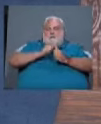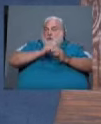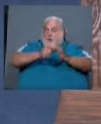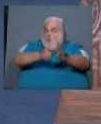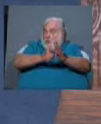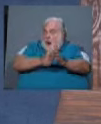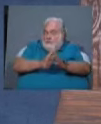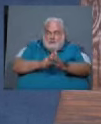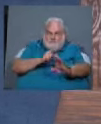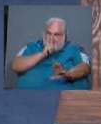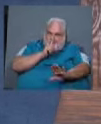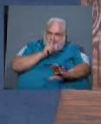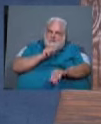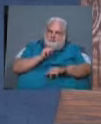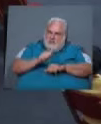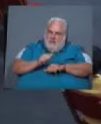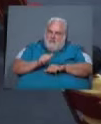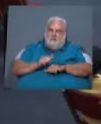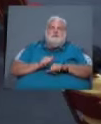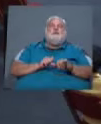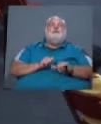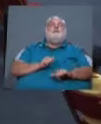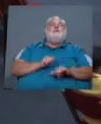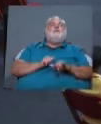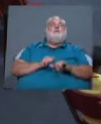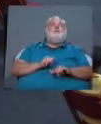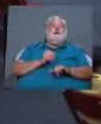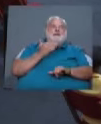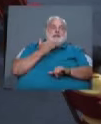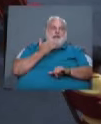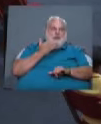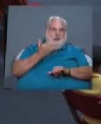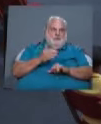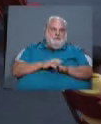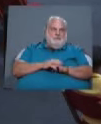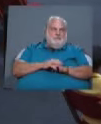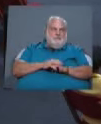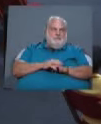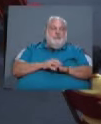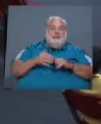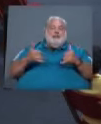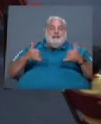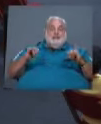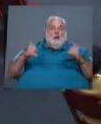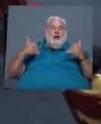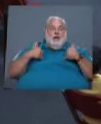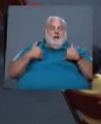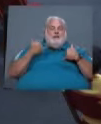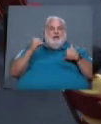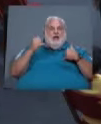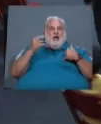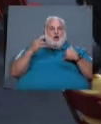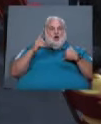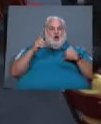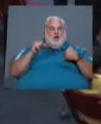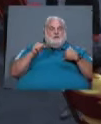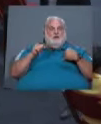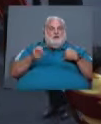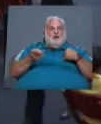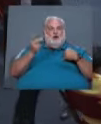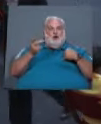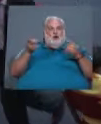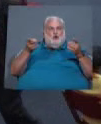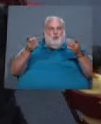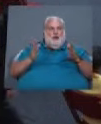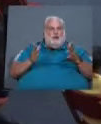requirement. Thank you, sir. Thank you. I still have several yellow cards, but I have two directors